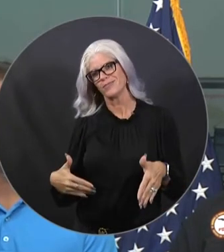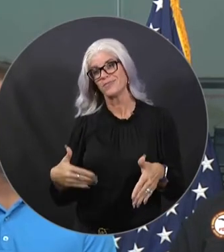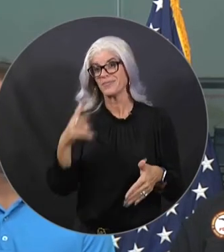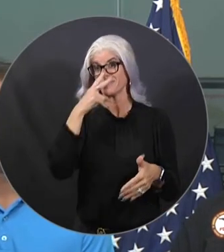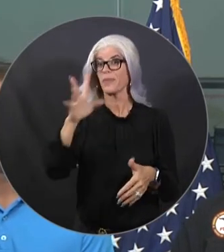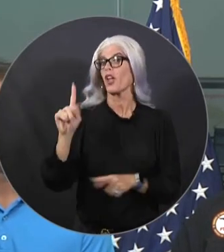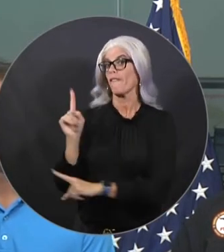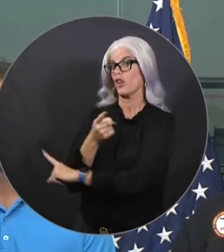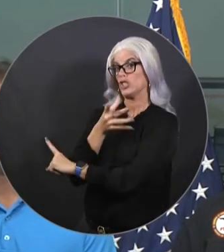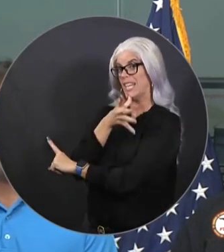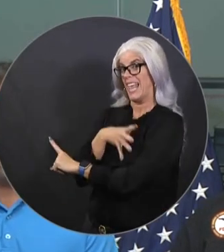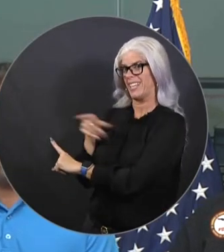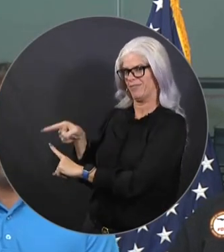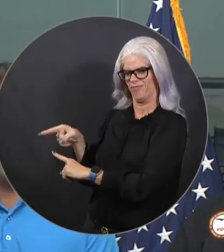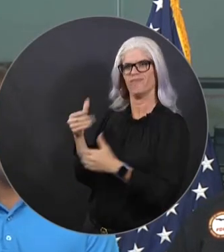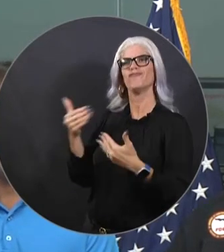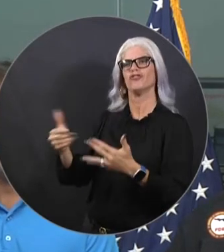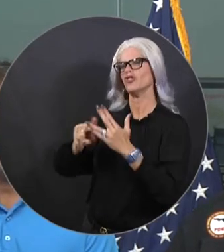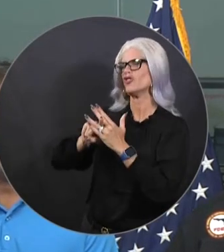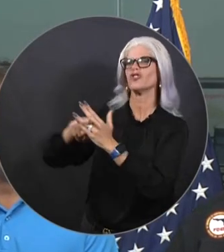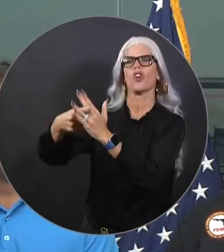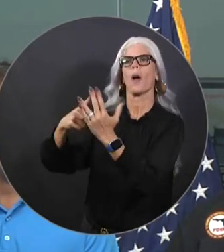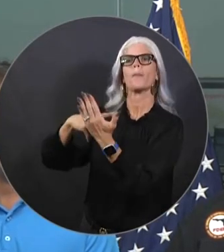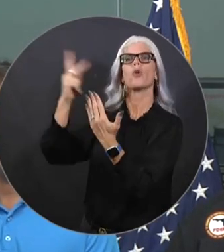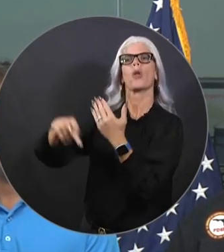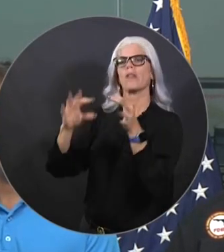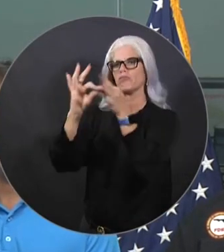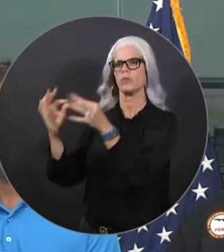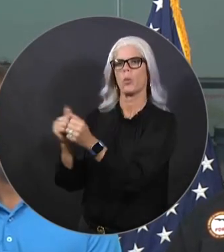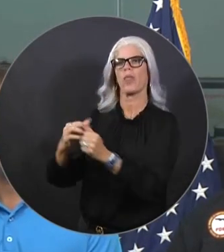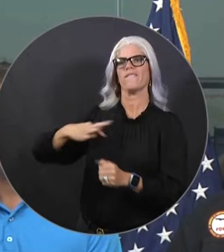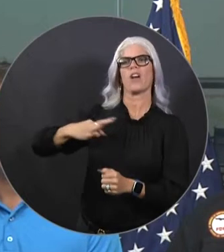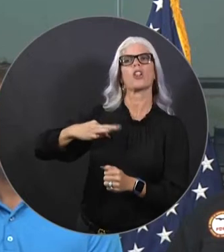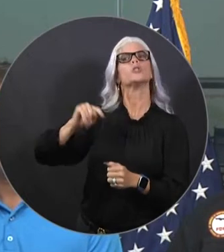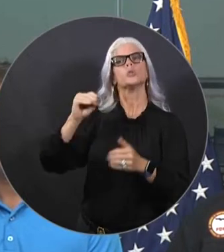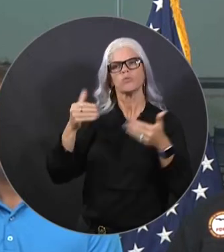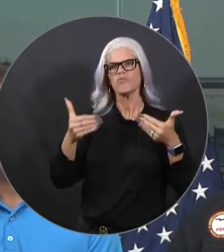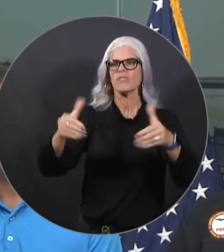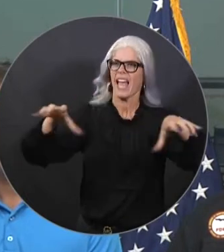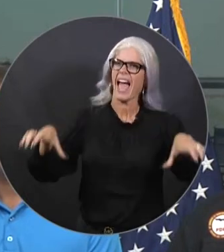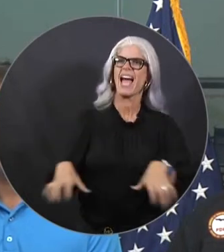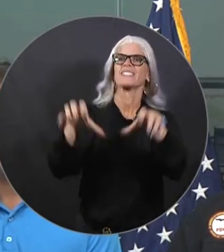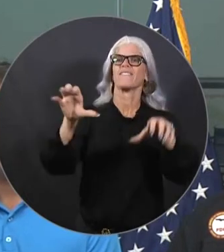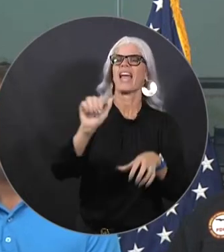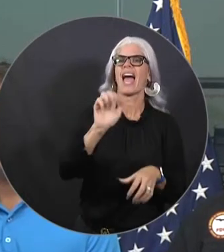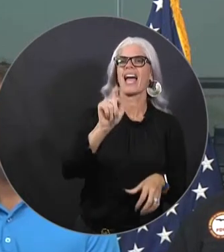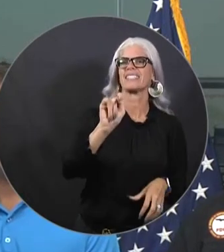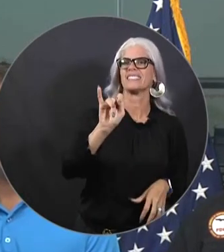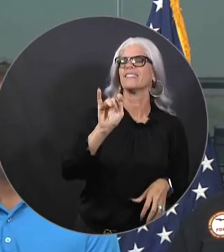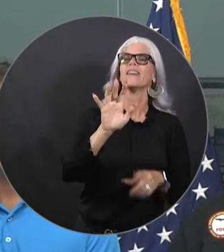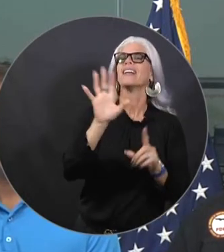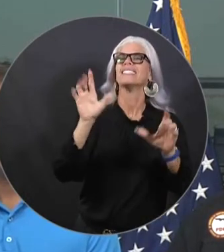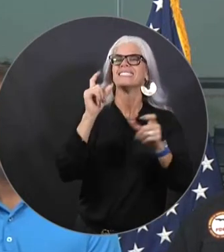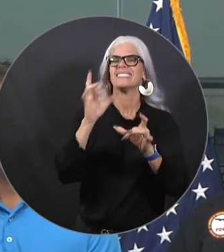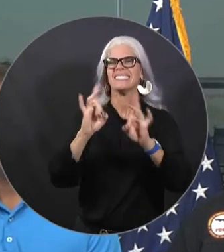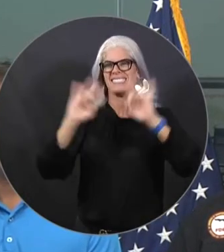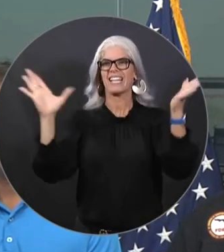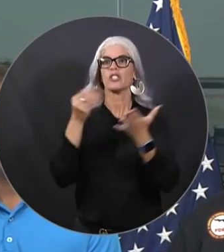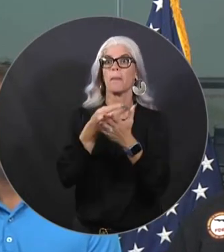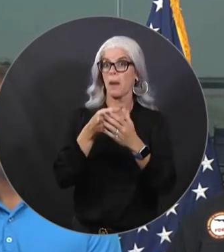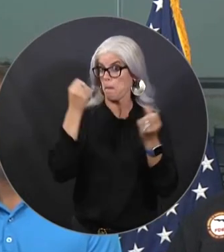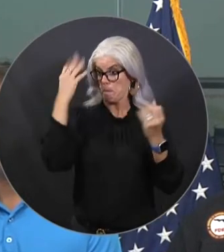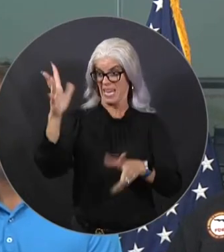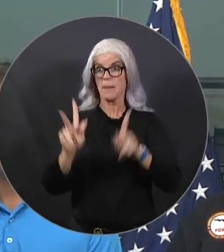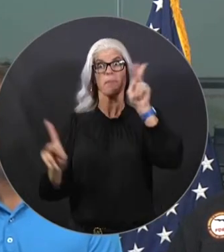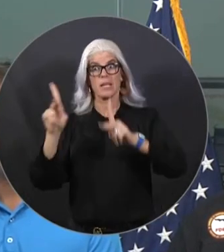Volunteer Florida to activate the Florida Disaster Fund, where people can donate. And it's much better to donate financially than to send